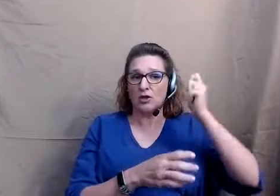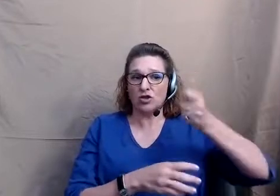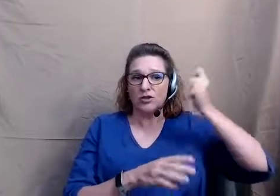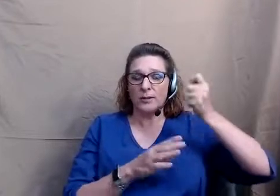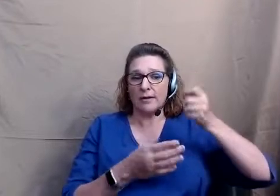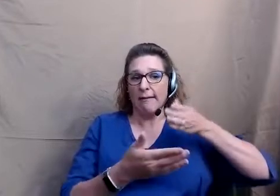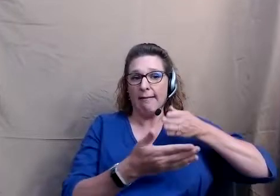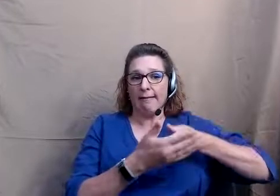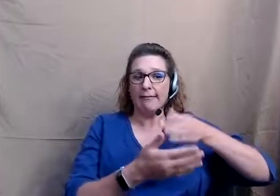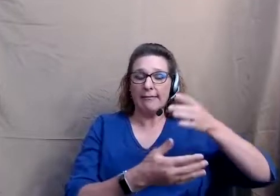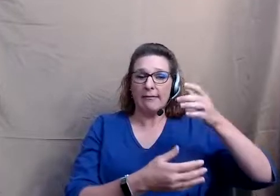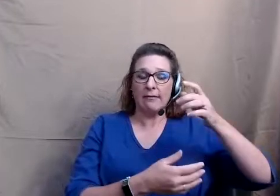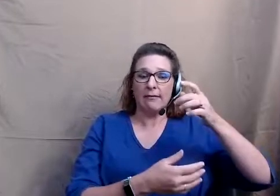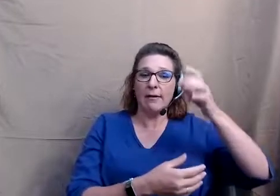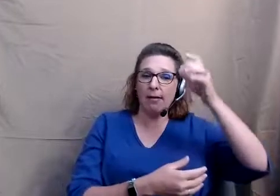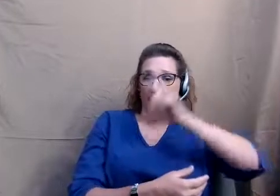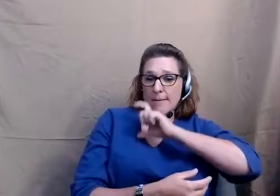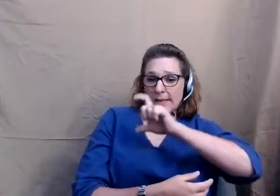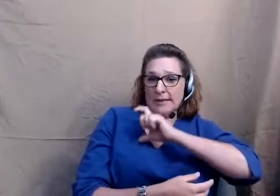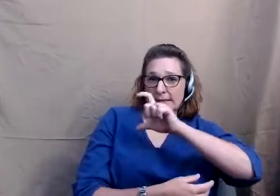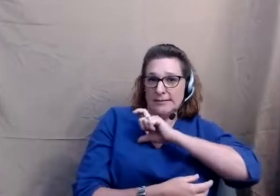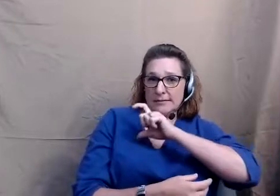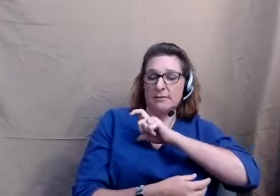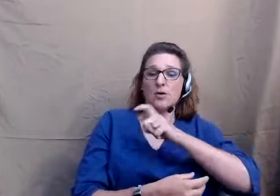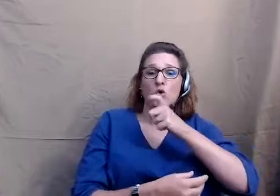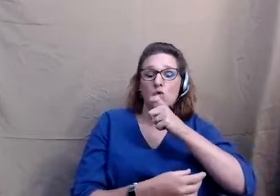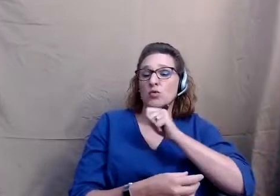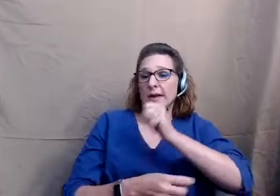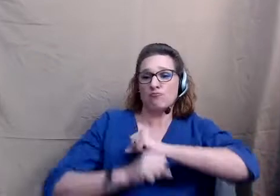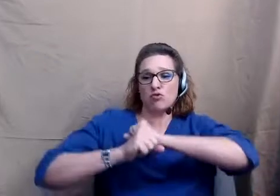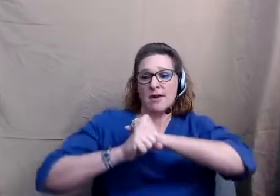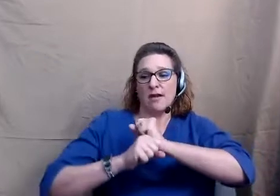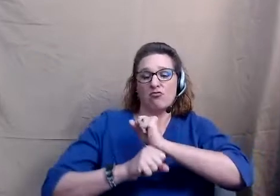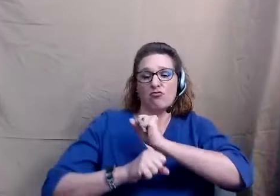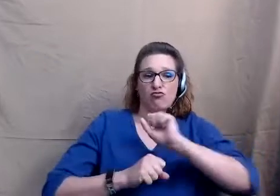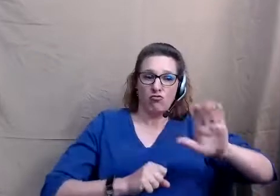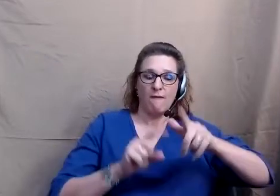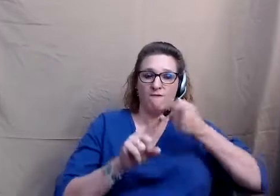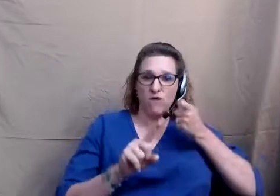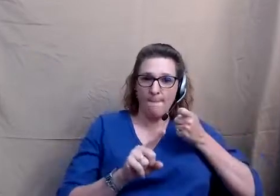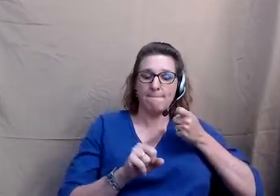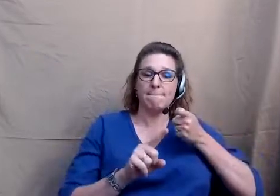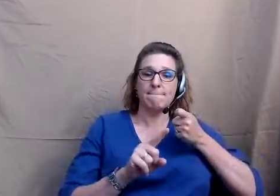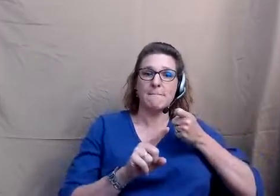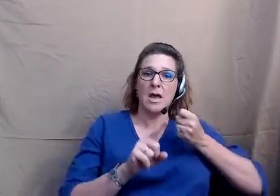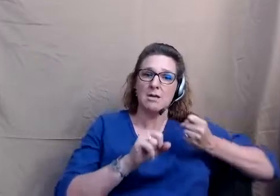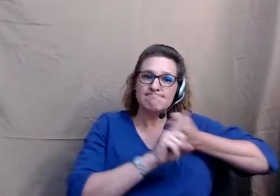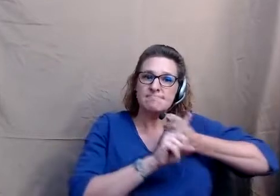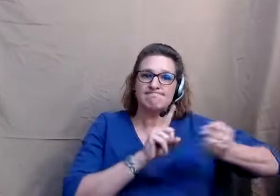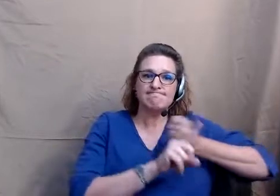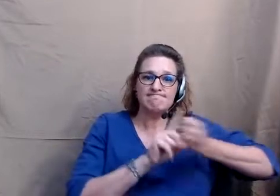in Torrington failed to intervene to protect her from repeated assaults by her husband,